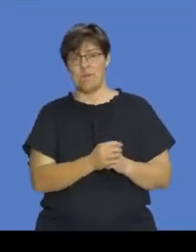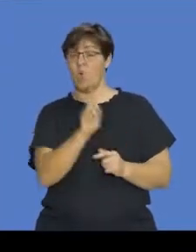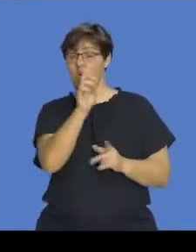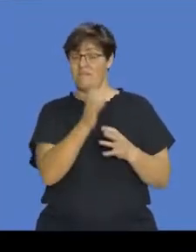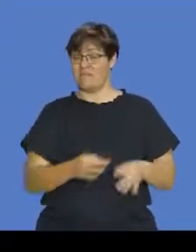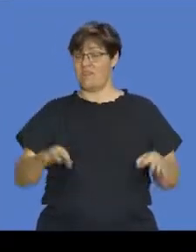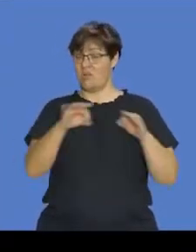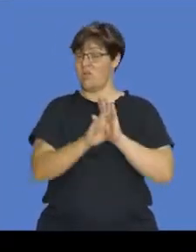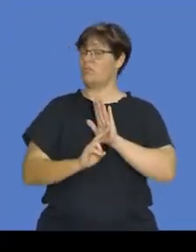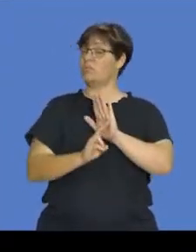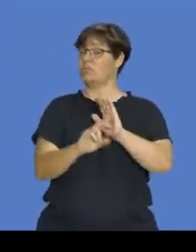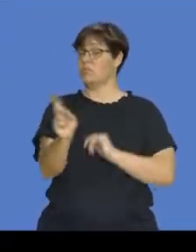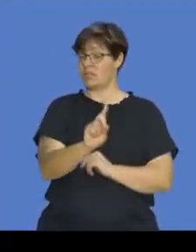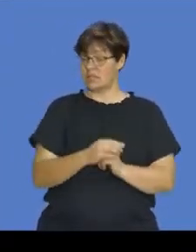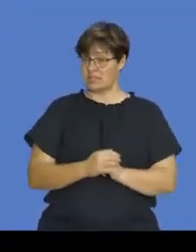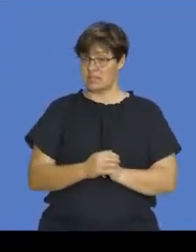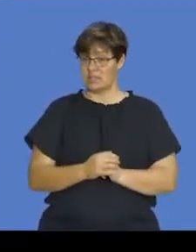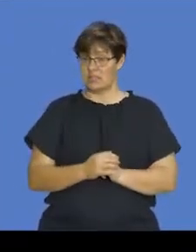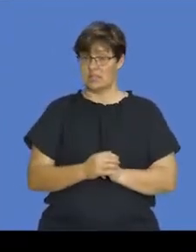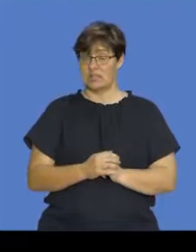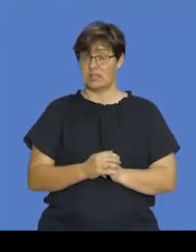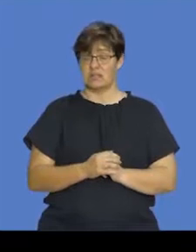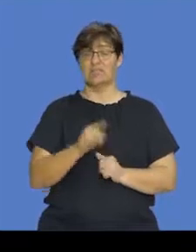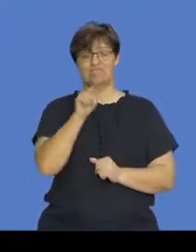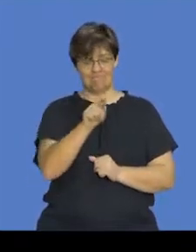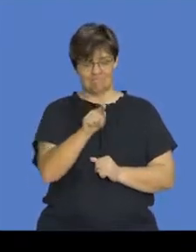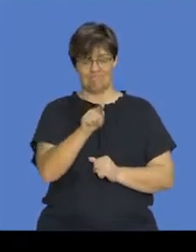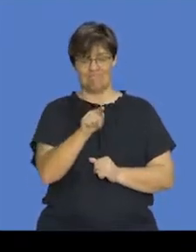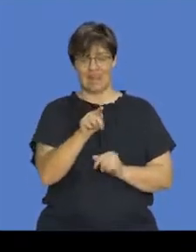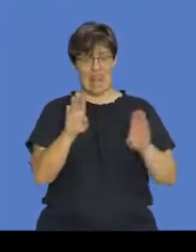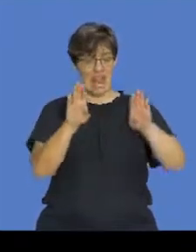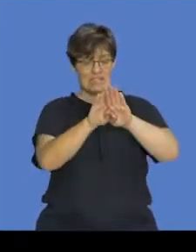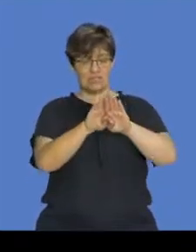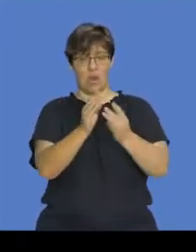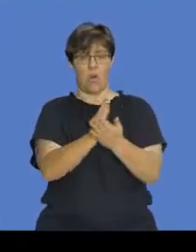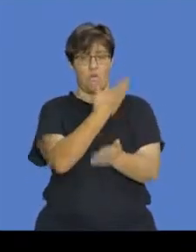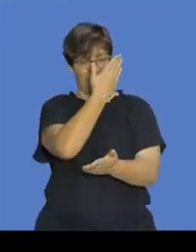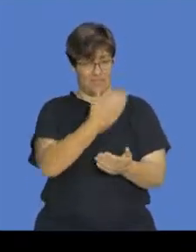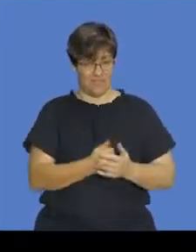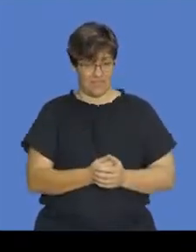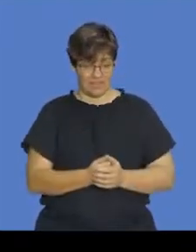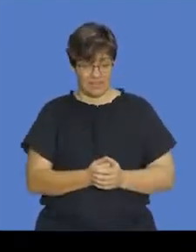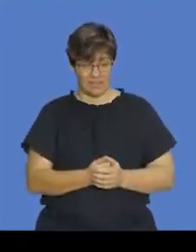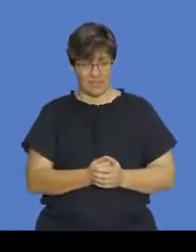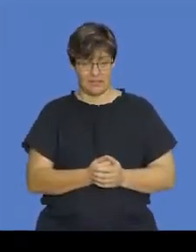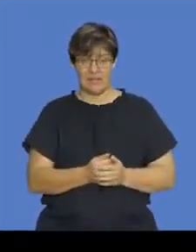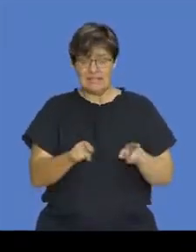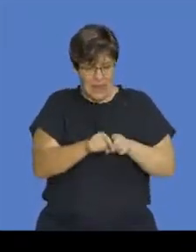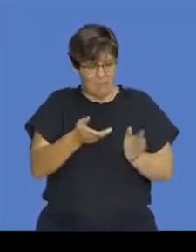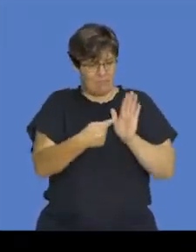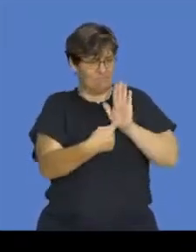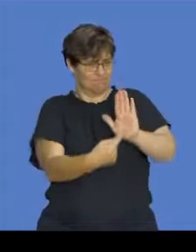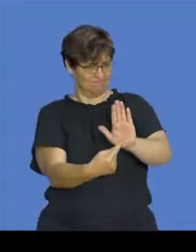that's representing 2. We've got to take away the amount in the intersection. And so as I've got it here, you